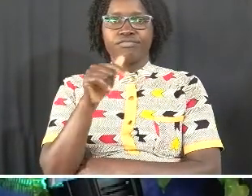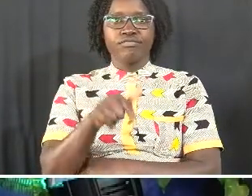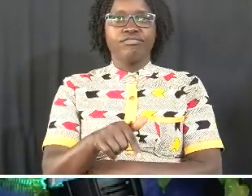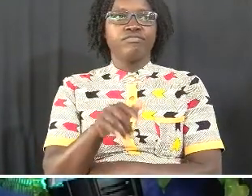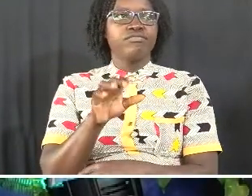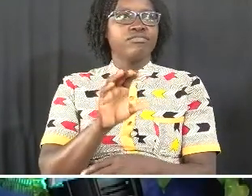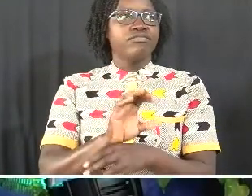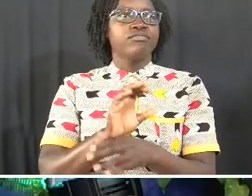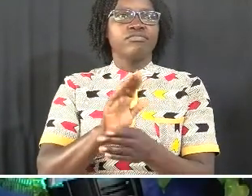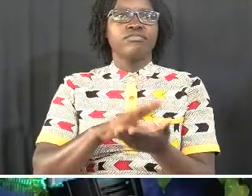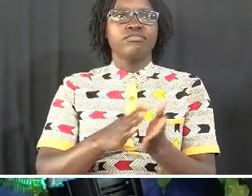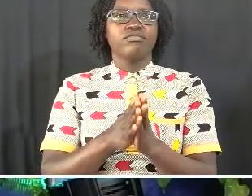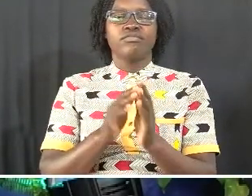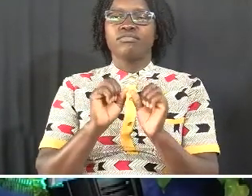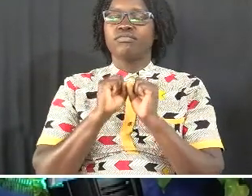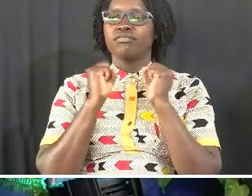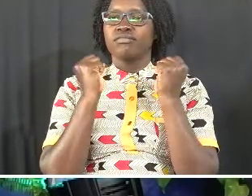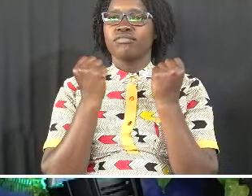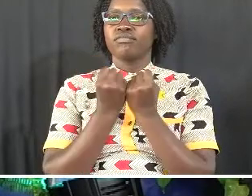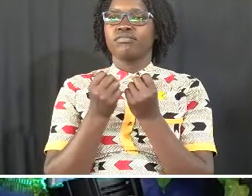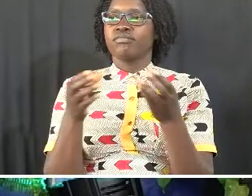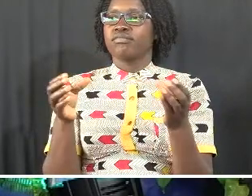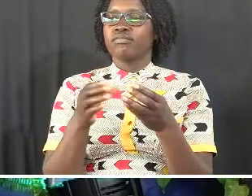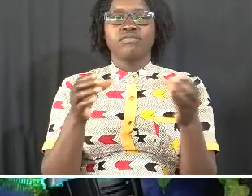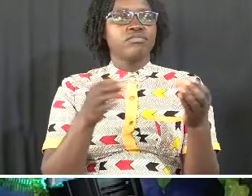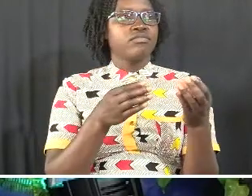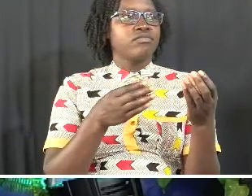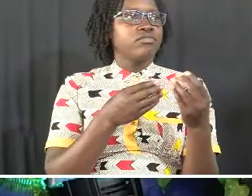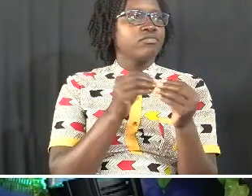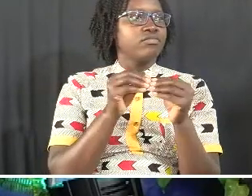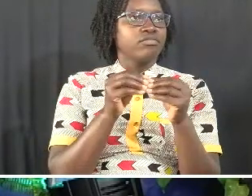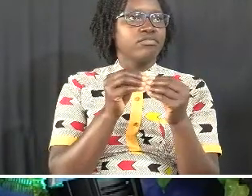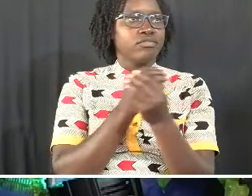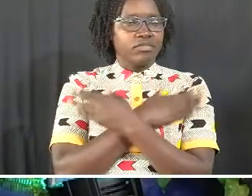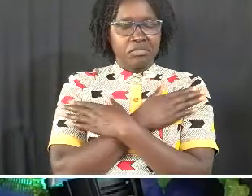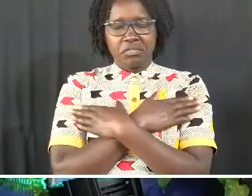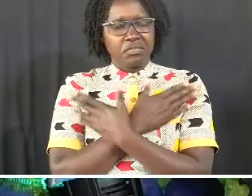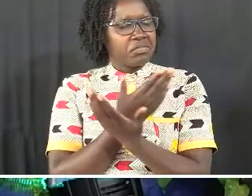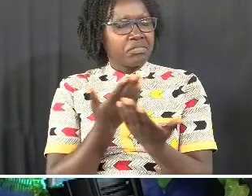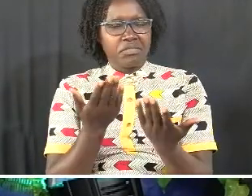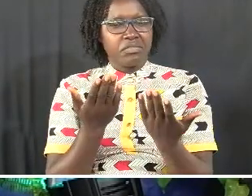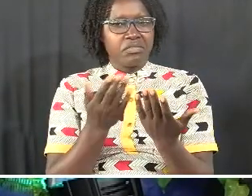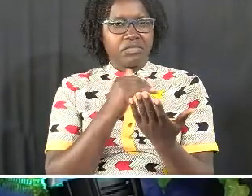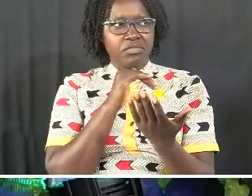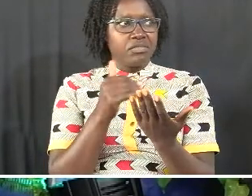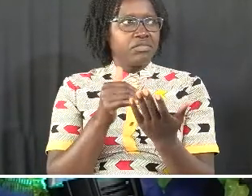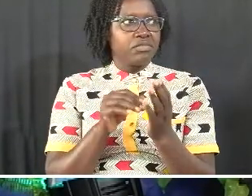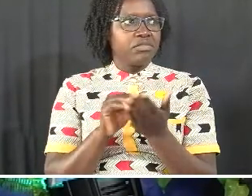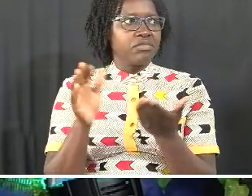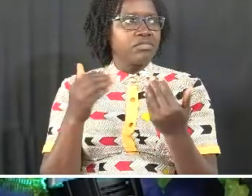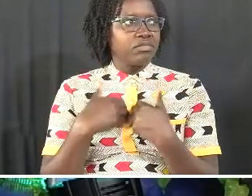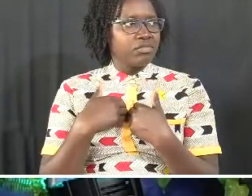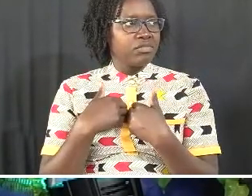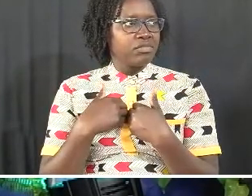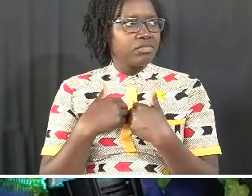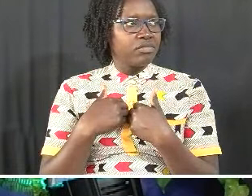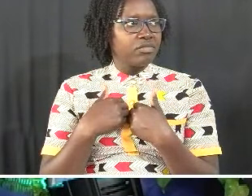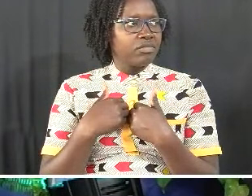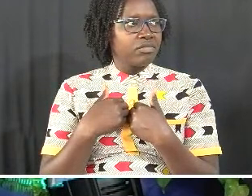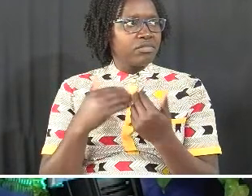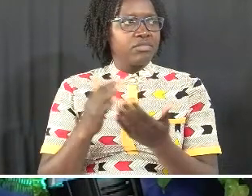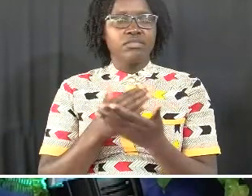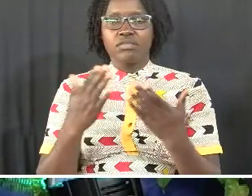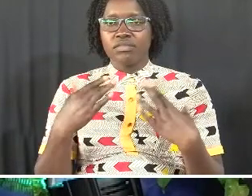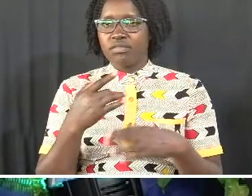has been turned into a social gathering, somewhere where we make friends and get acquaintances, and not much beyond that. In fact, even some